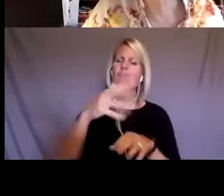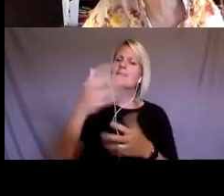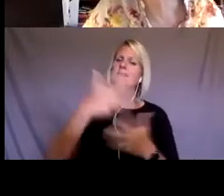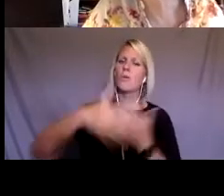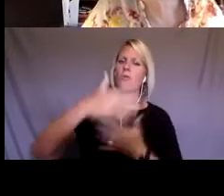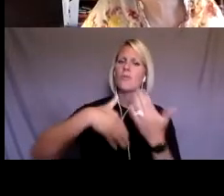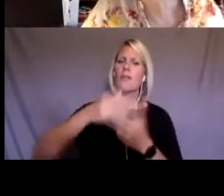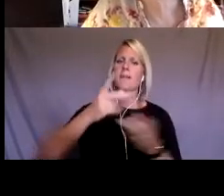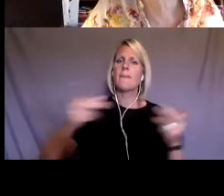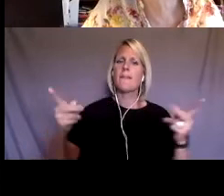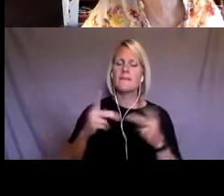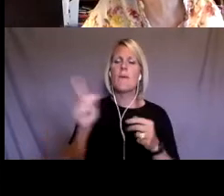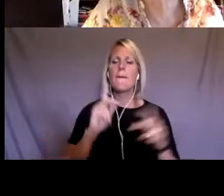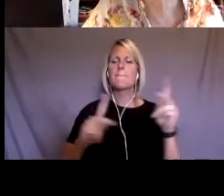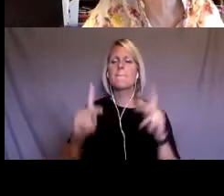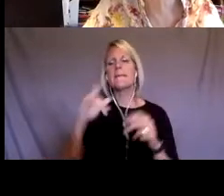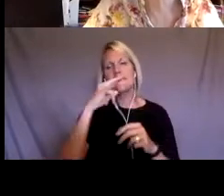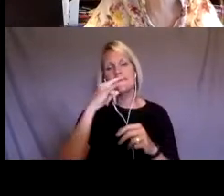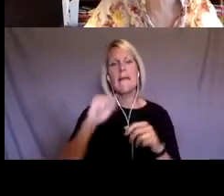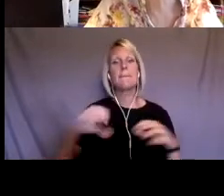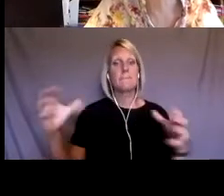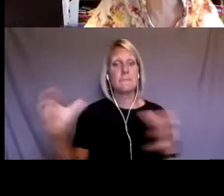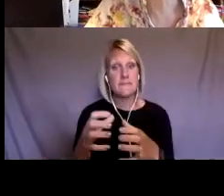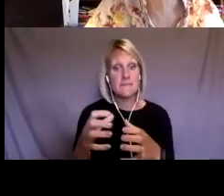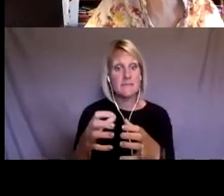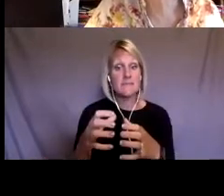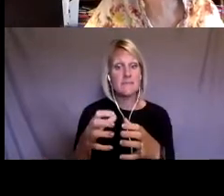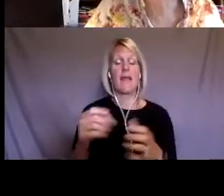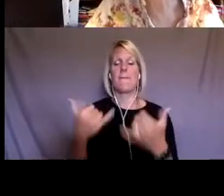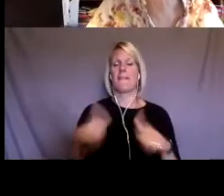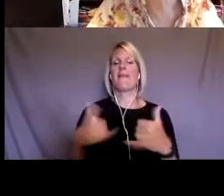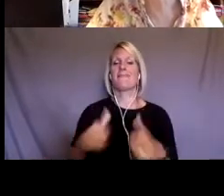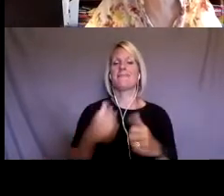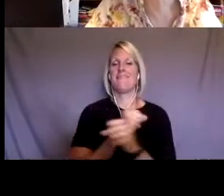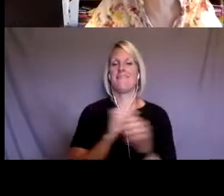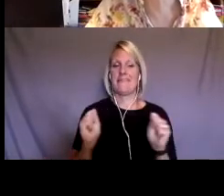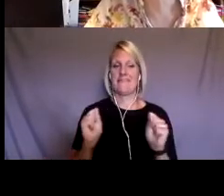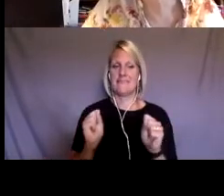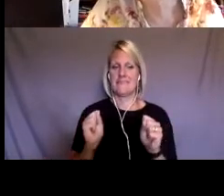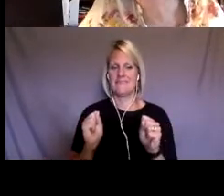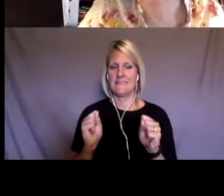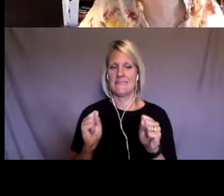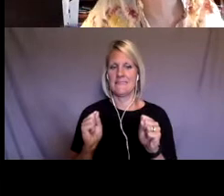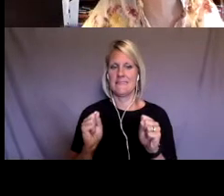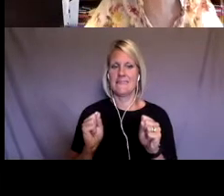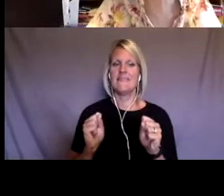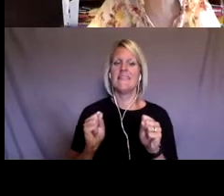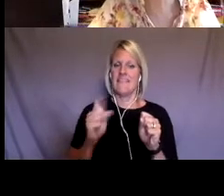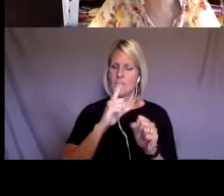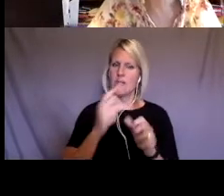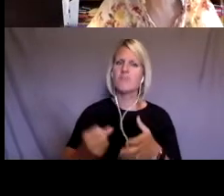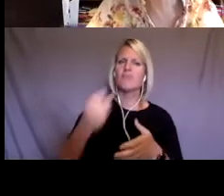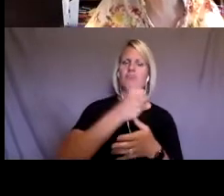children may also be able to play safely. It privileges non-motorized transport, what we call active